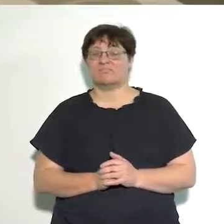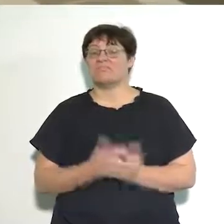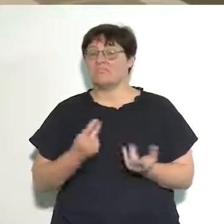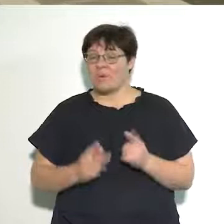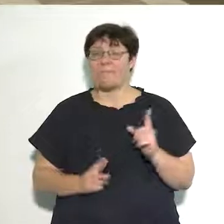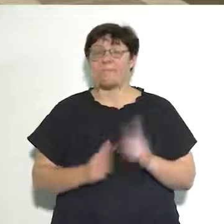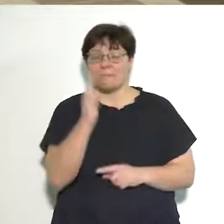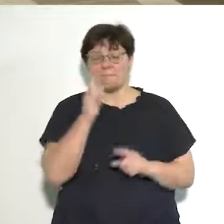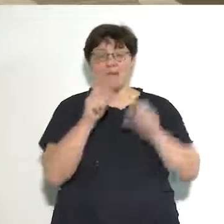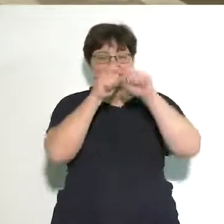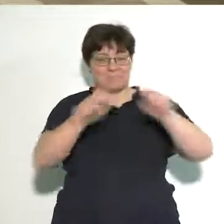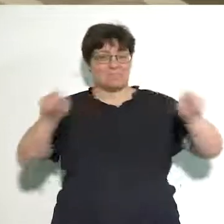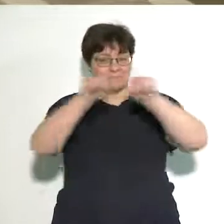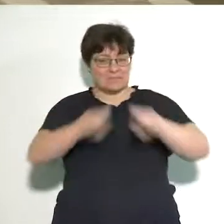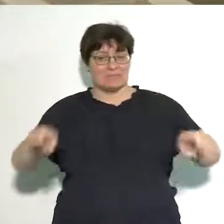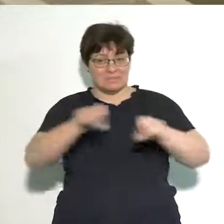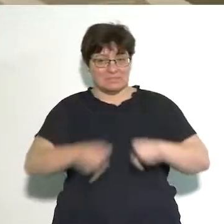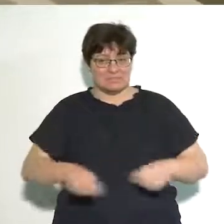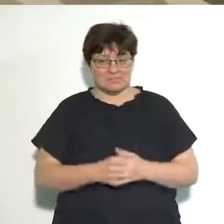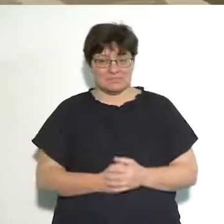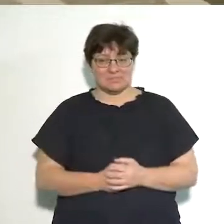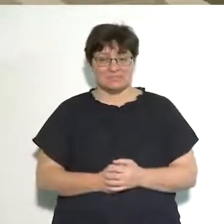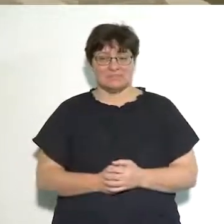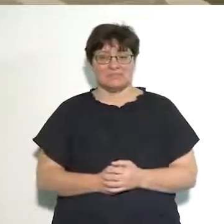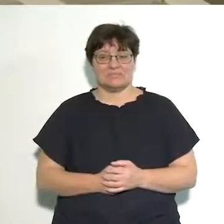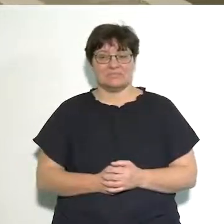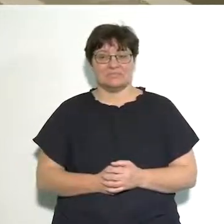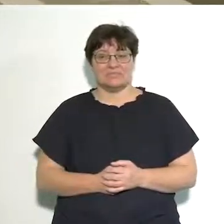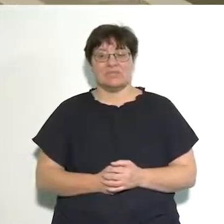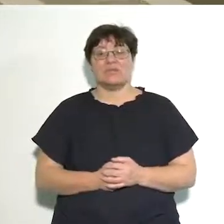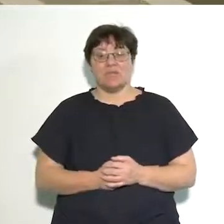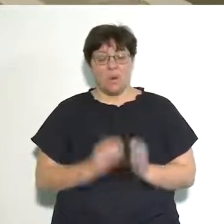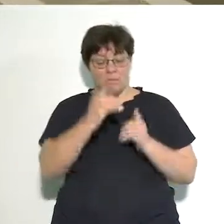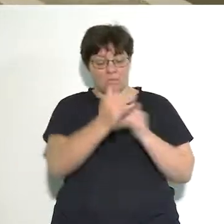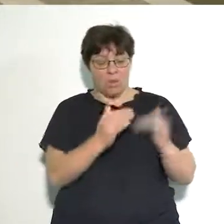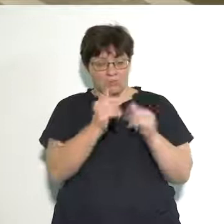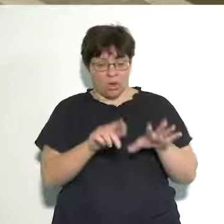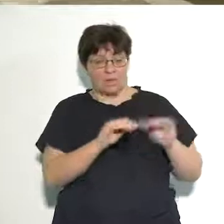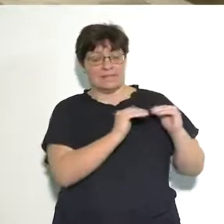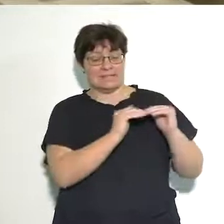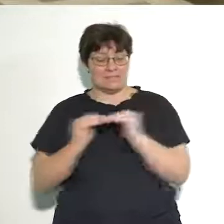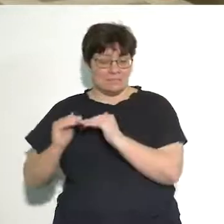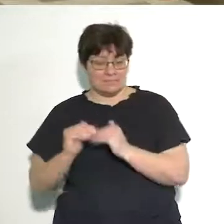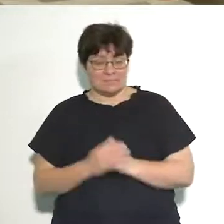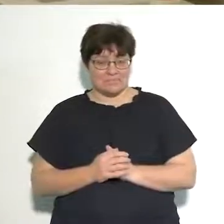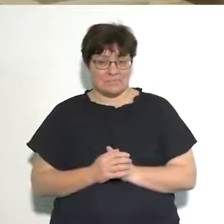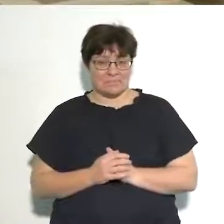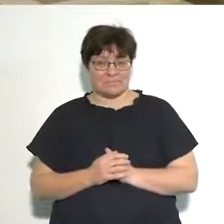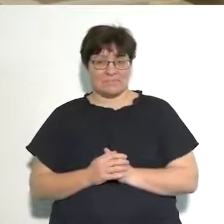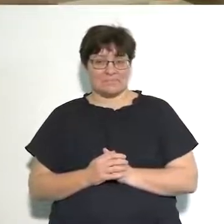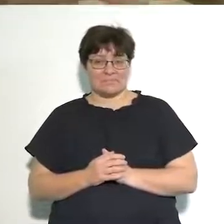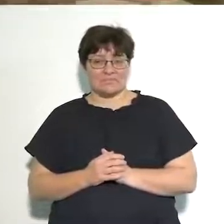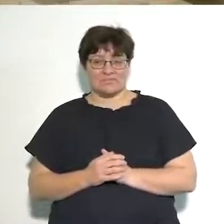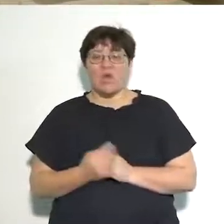You will do this by cutting strips of masking tape across your board in even spacing so that each